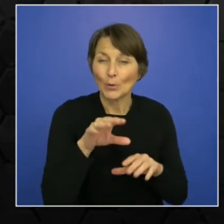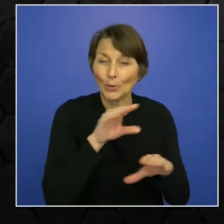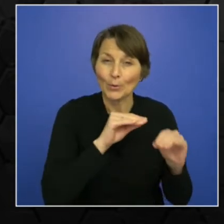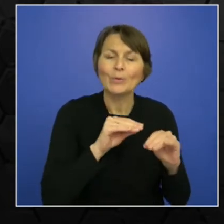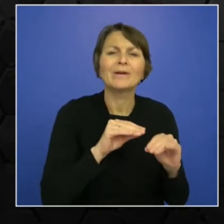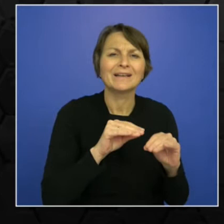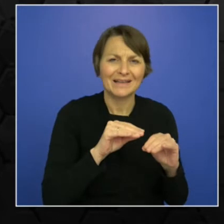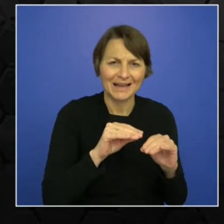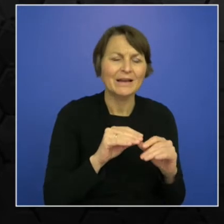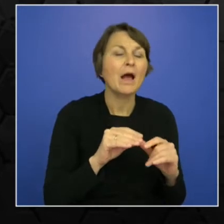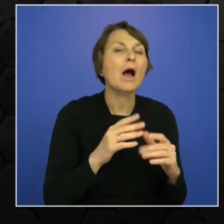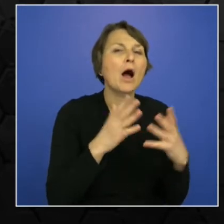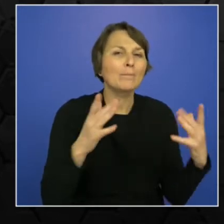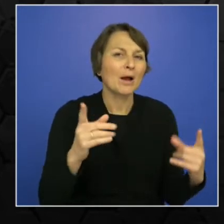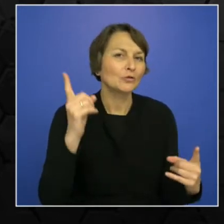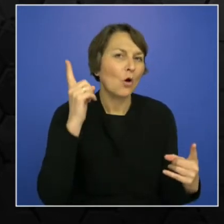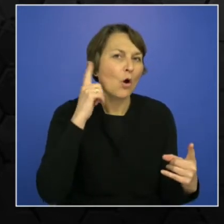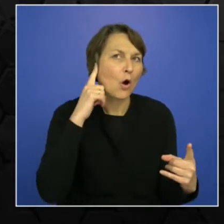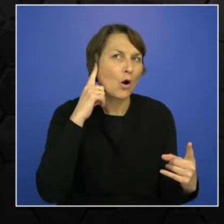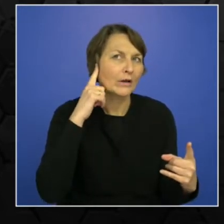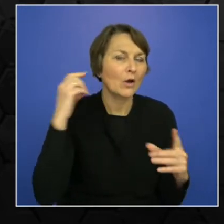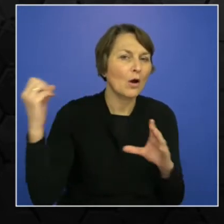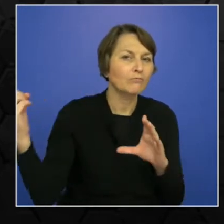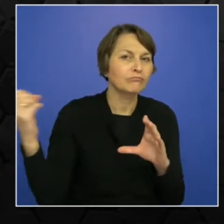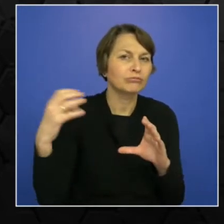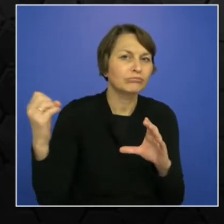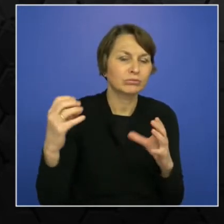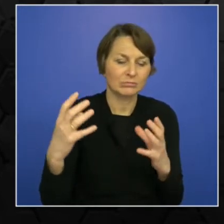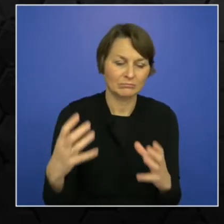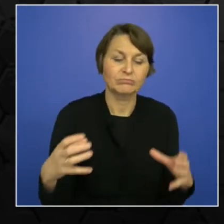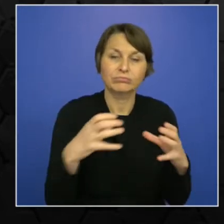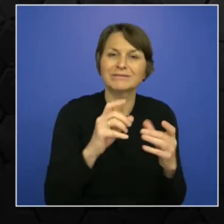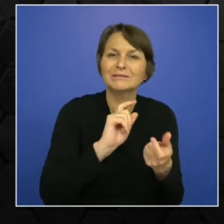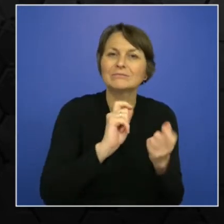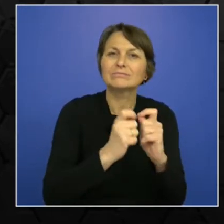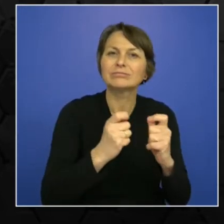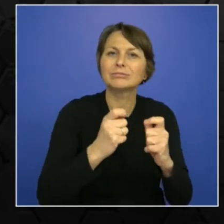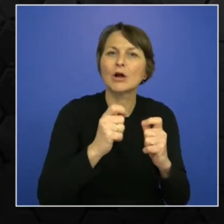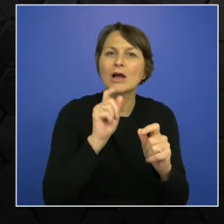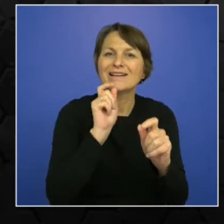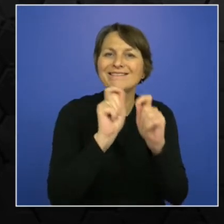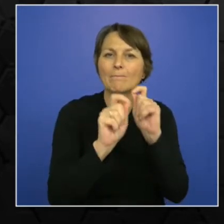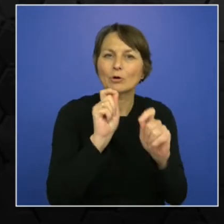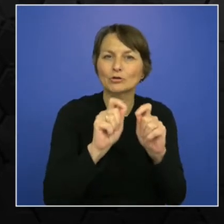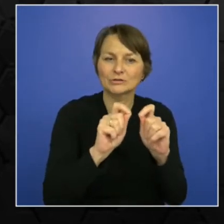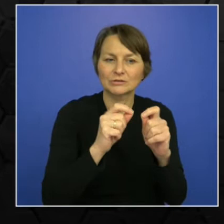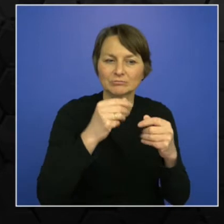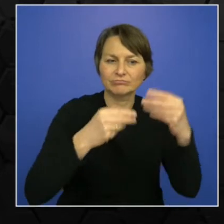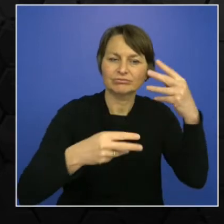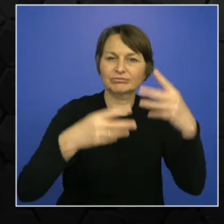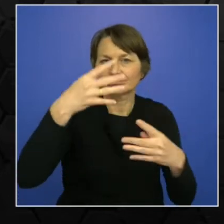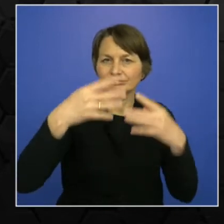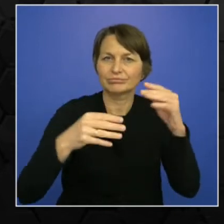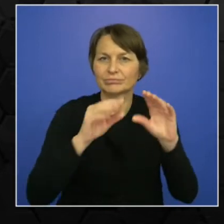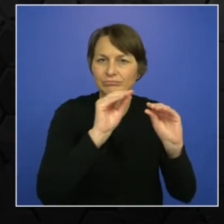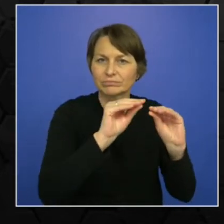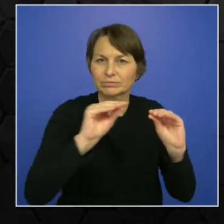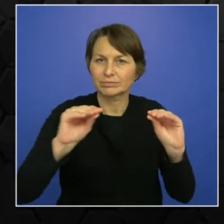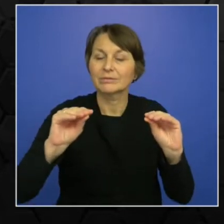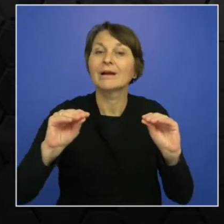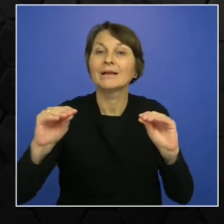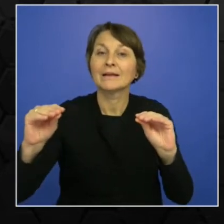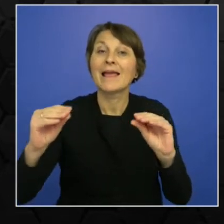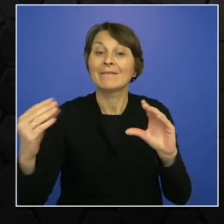the audio data into numerical data. So this is the pre-processing part. And then we feed it to the neural network, which would